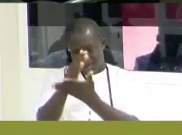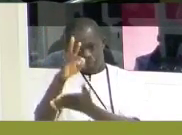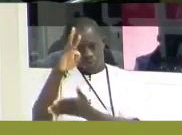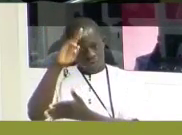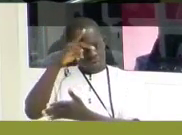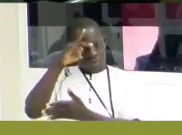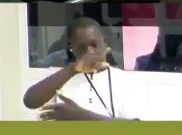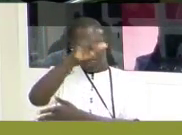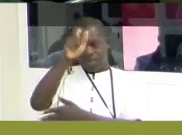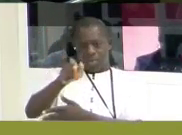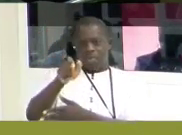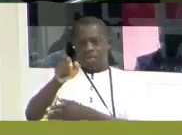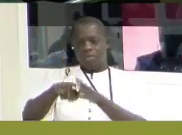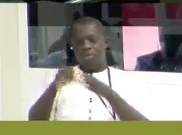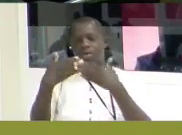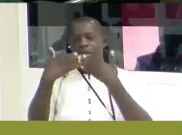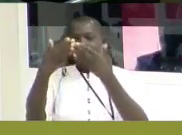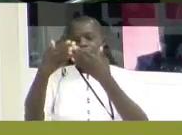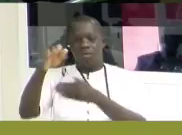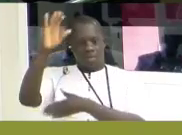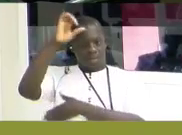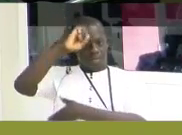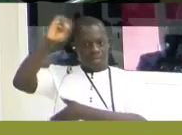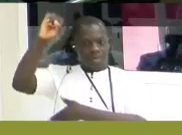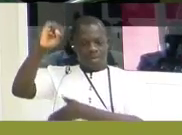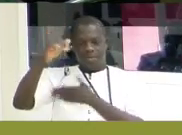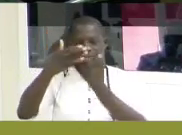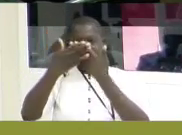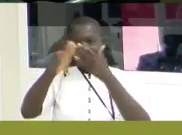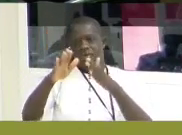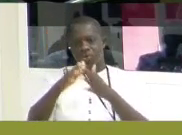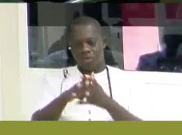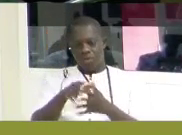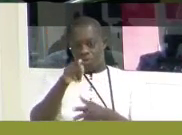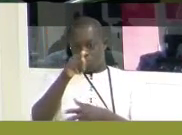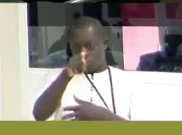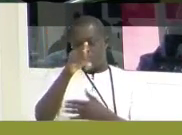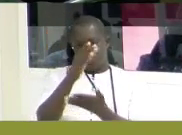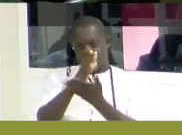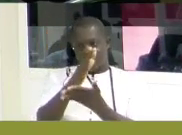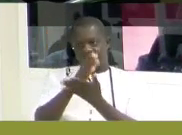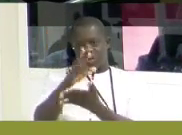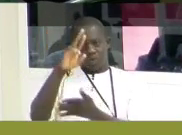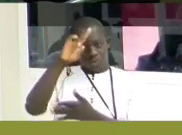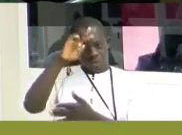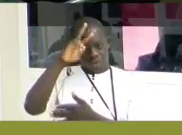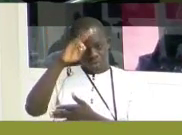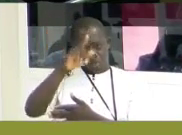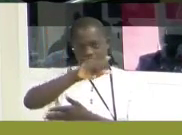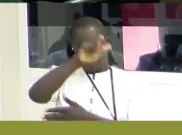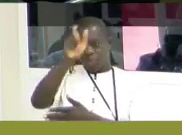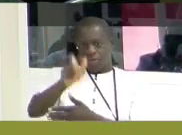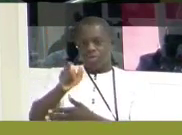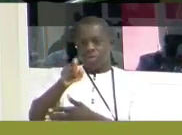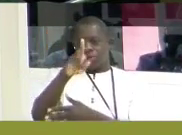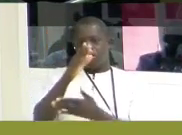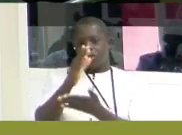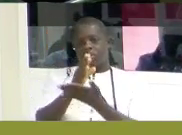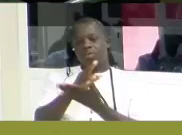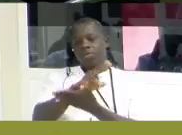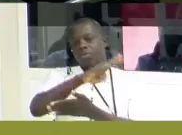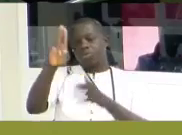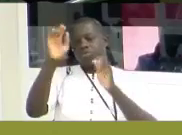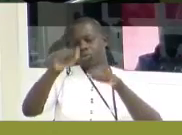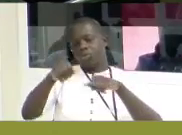told the president. And that he had already informed the president that you were the main suspect. So therefore, you could not be